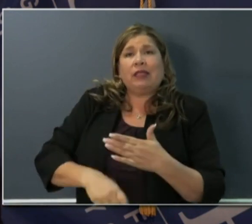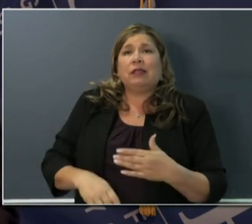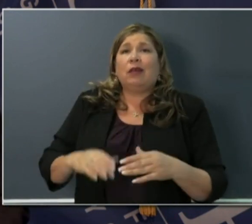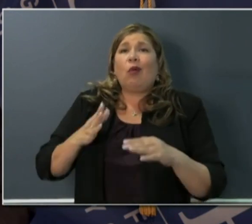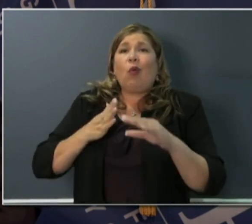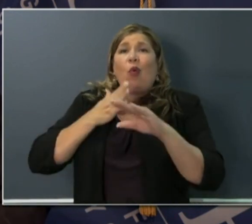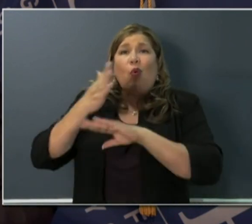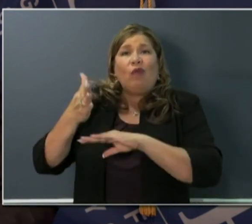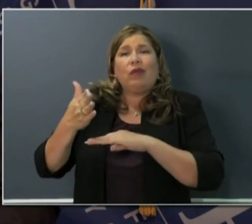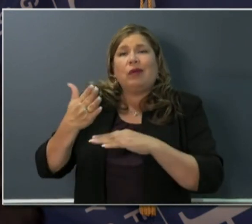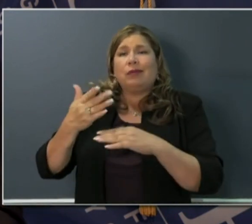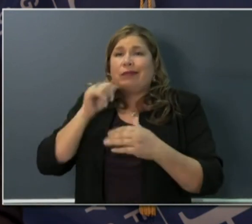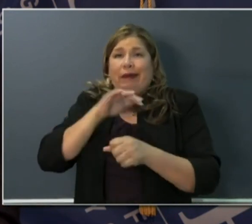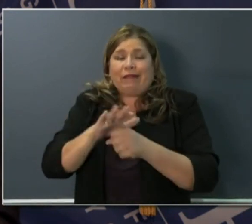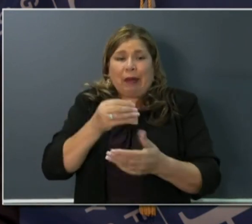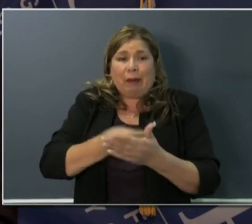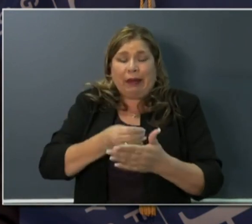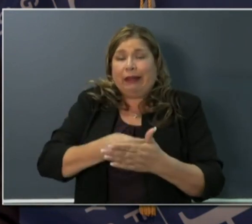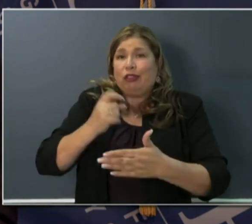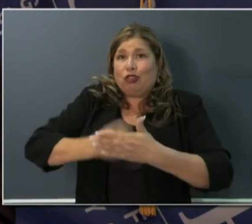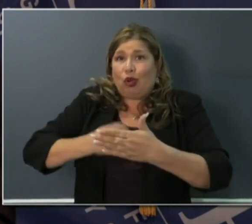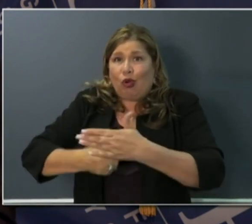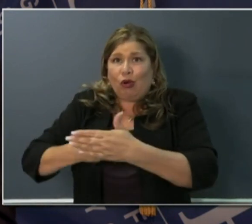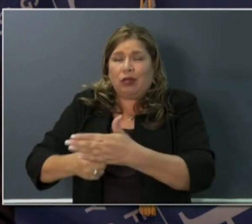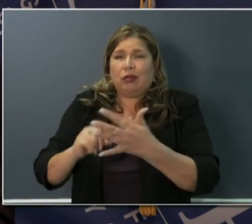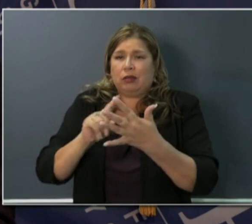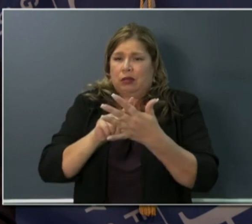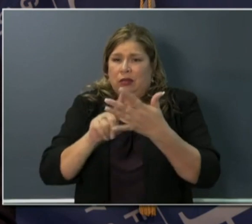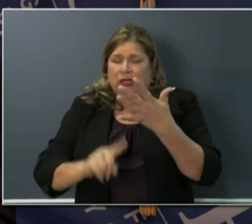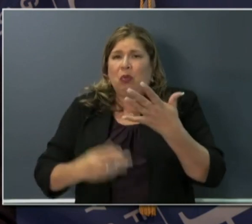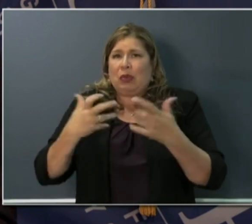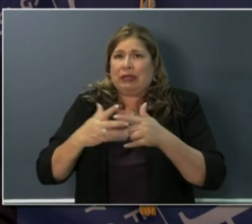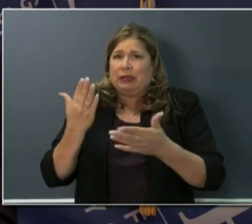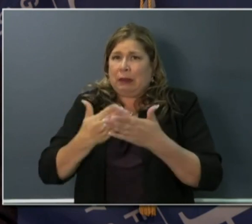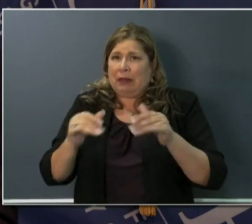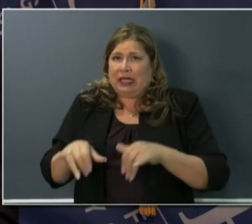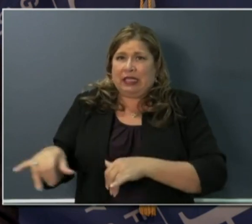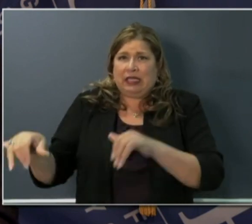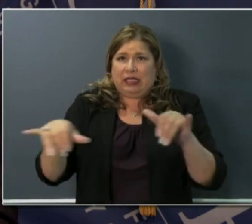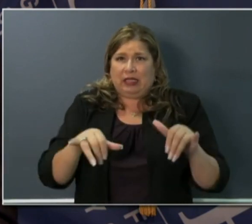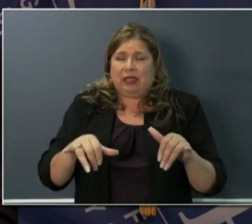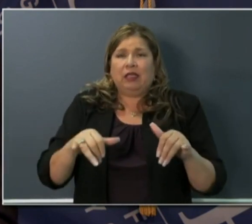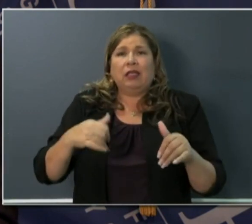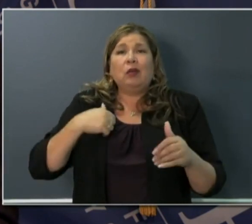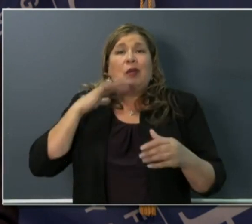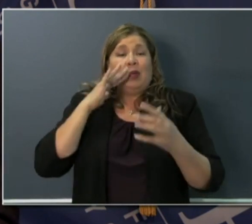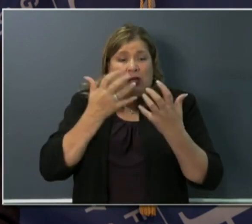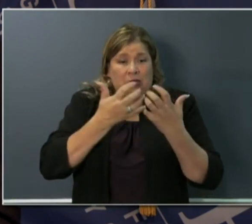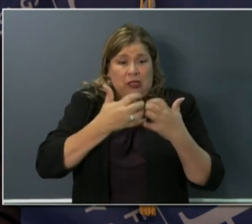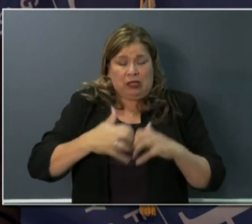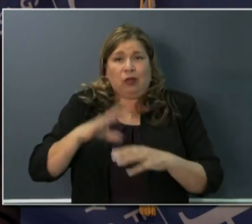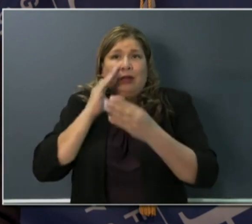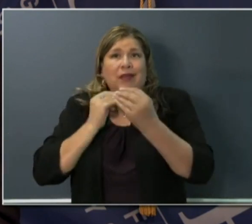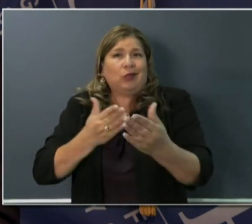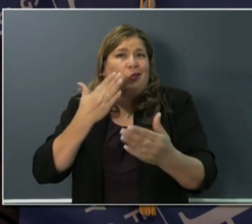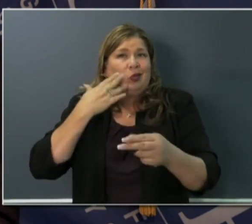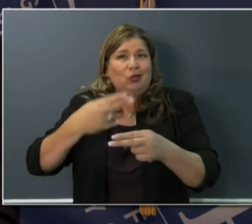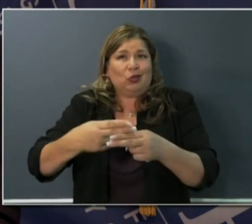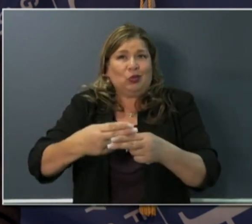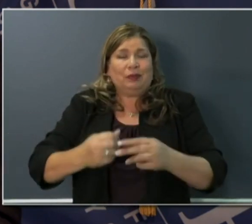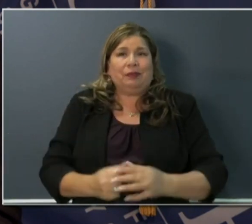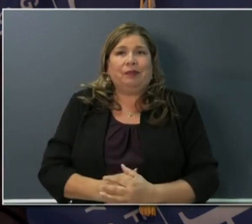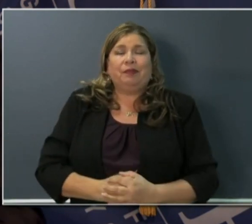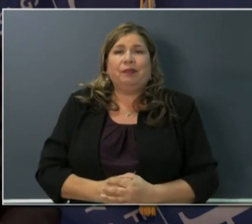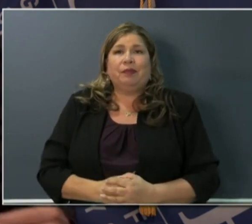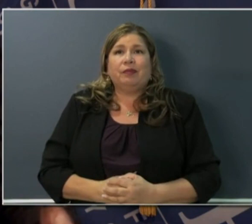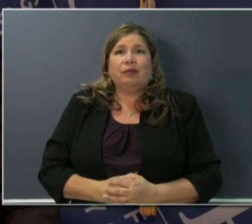well, and we'll be announcing more details on that in the coming days. I also, though, recognize, while